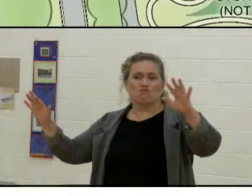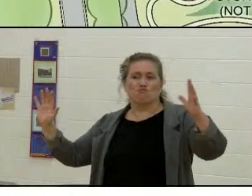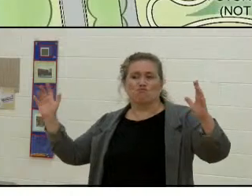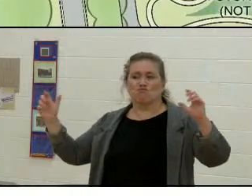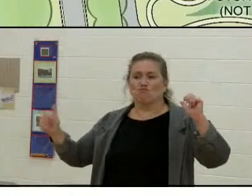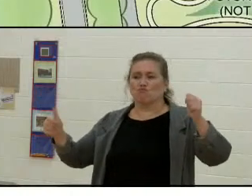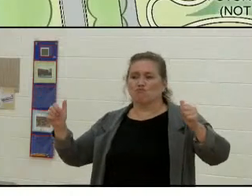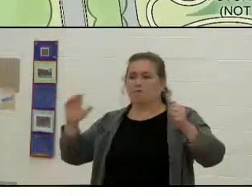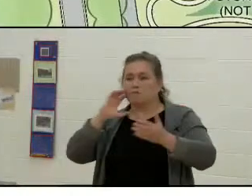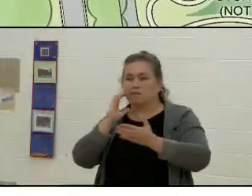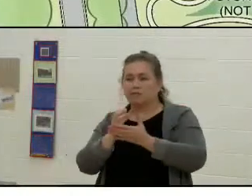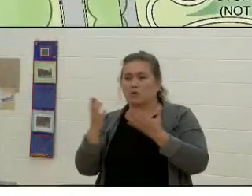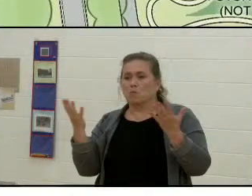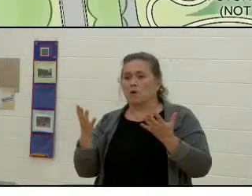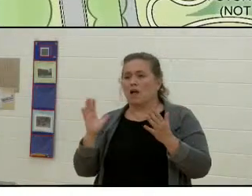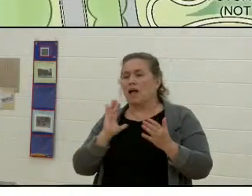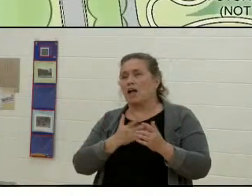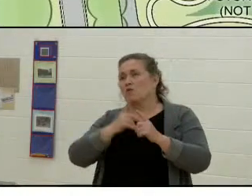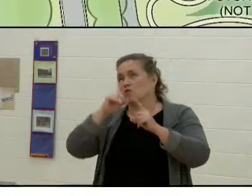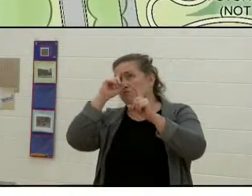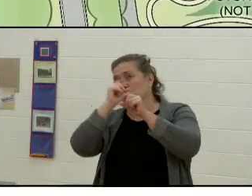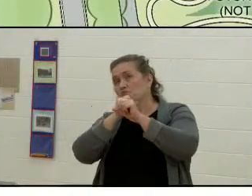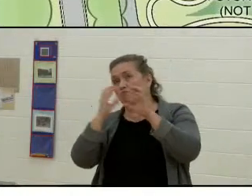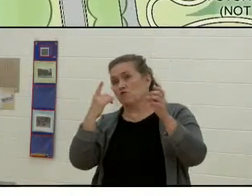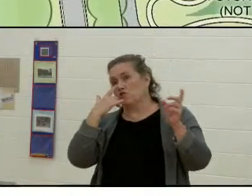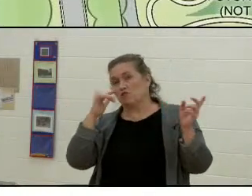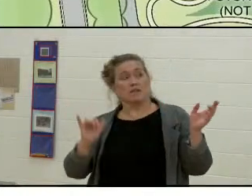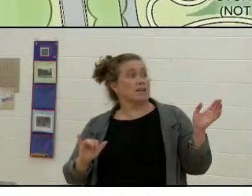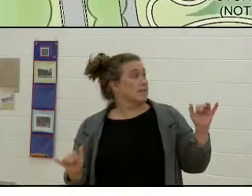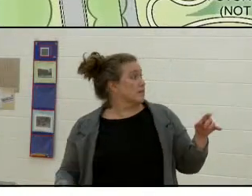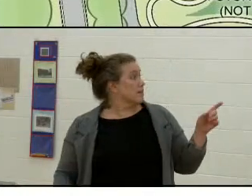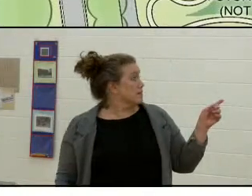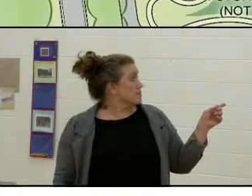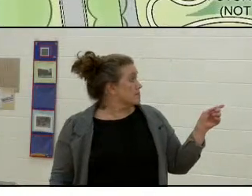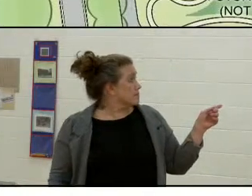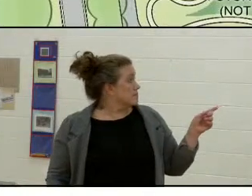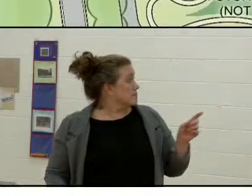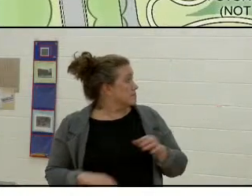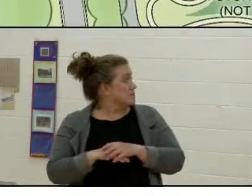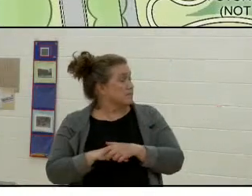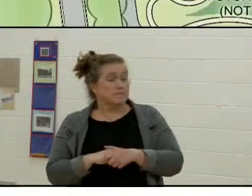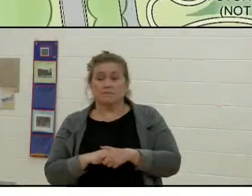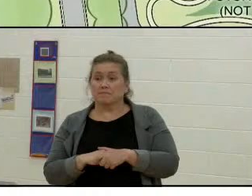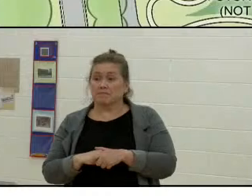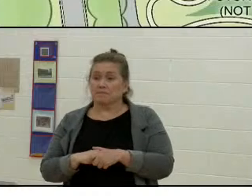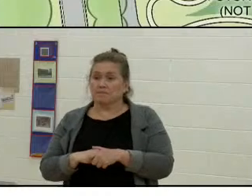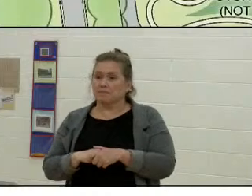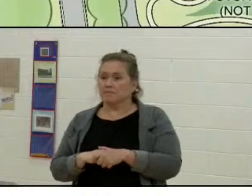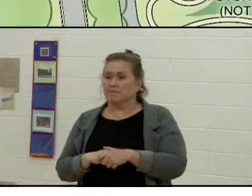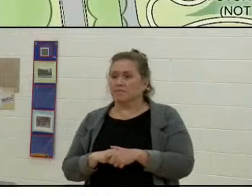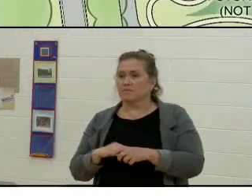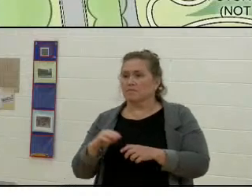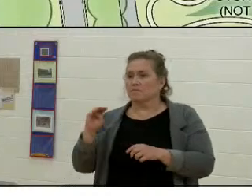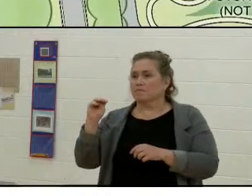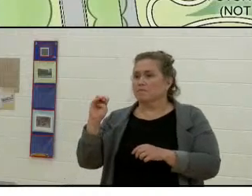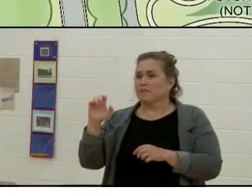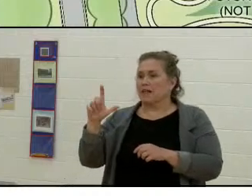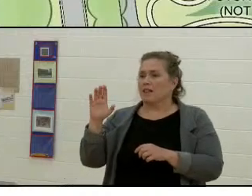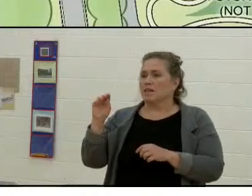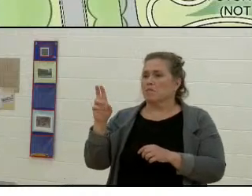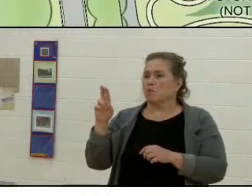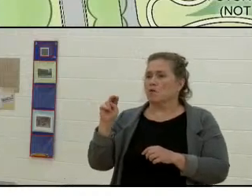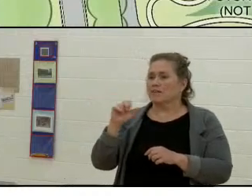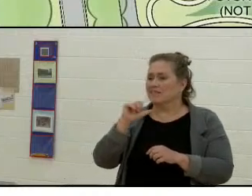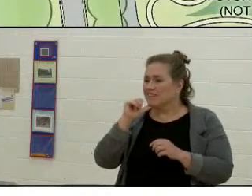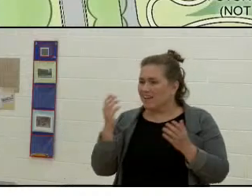a similar kind of pump track design at a different location. I think this one's in Melbourne, I could be wrong. As well as just kind of